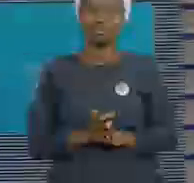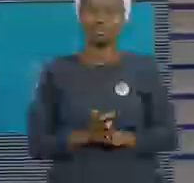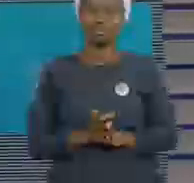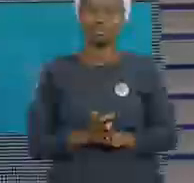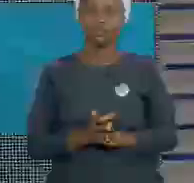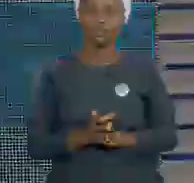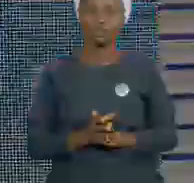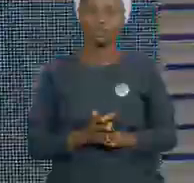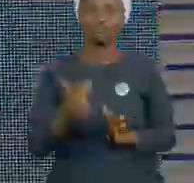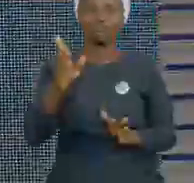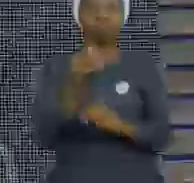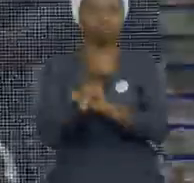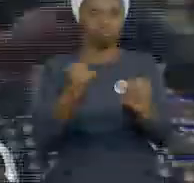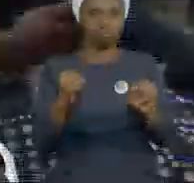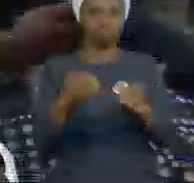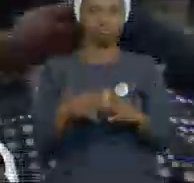Redemption,